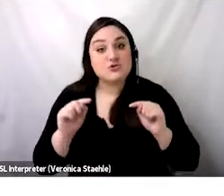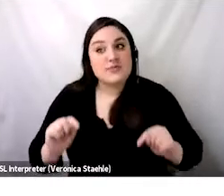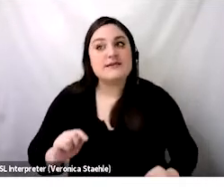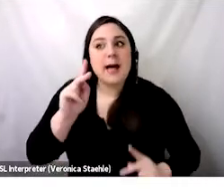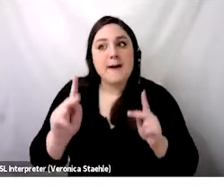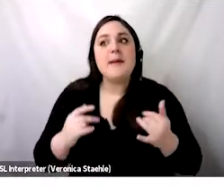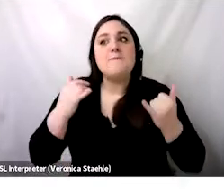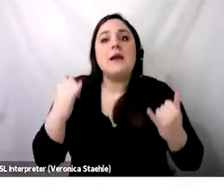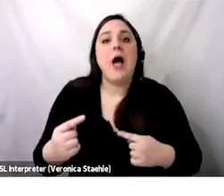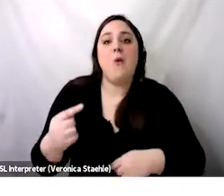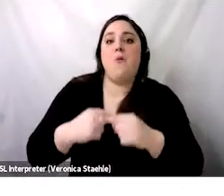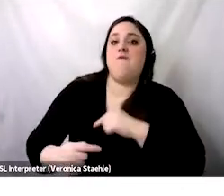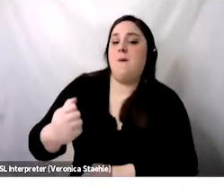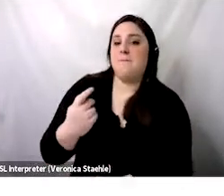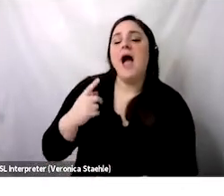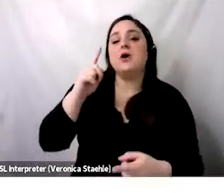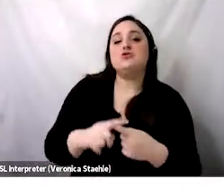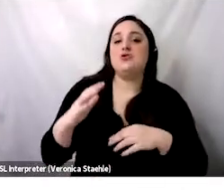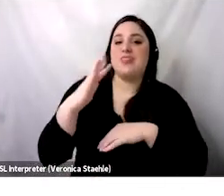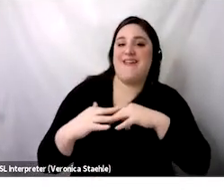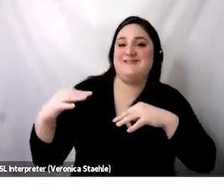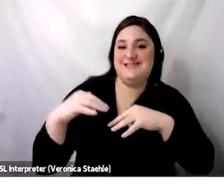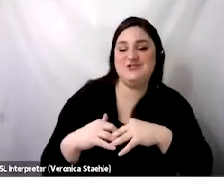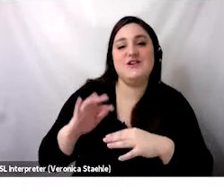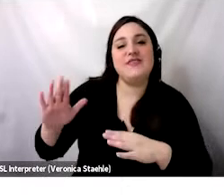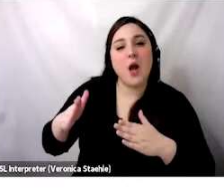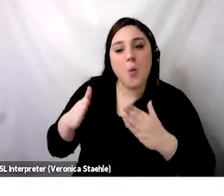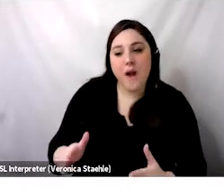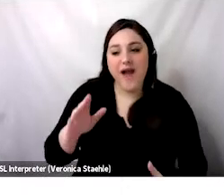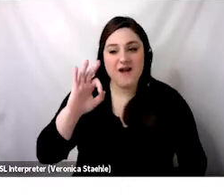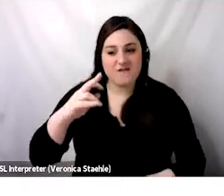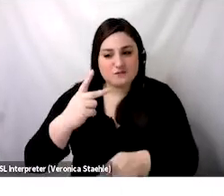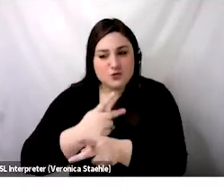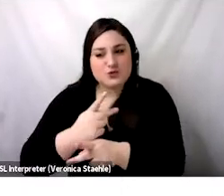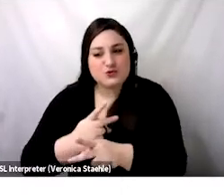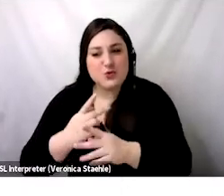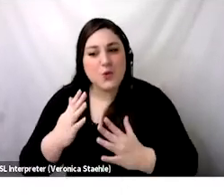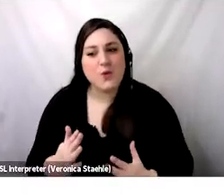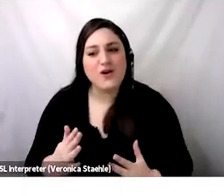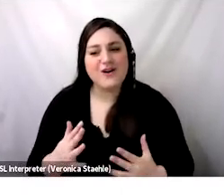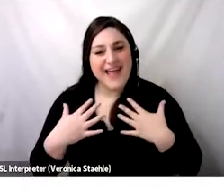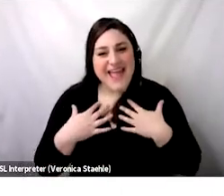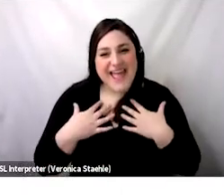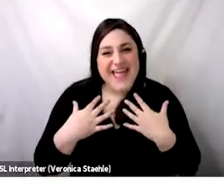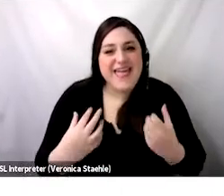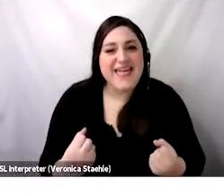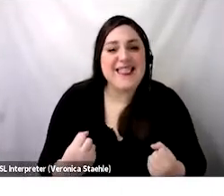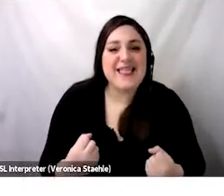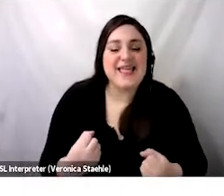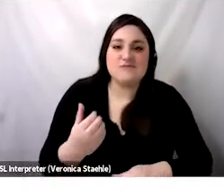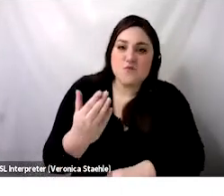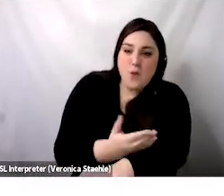indigenous people in terms of stewardship, healing, restoration, and now what is being called